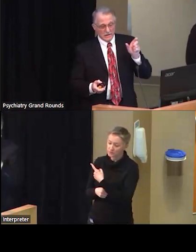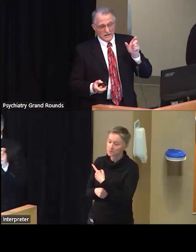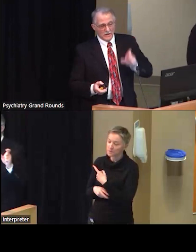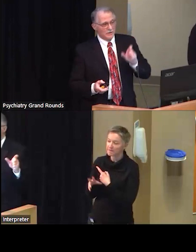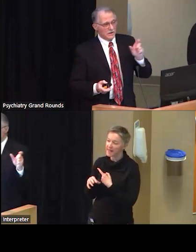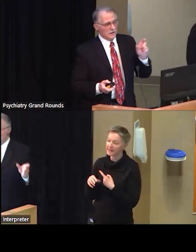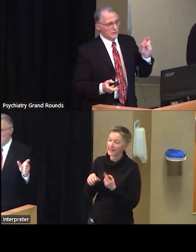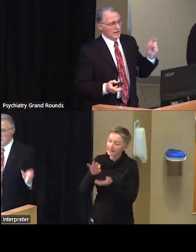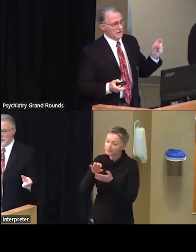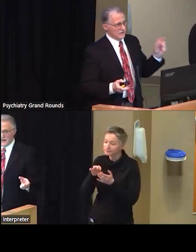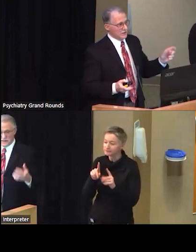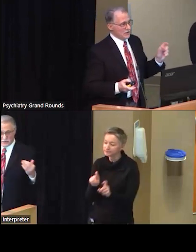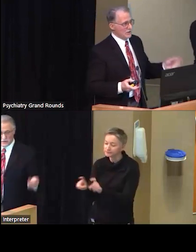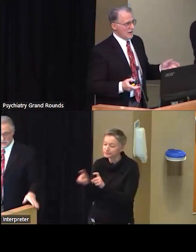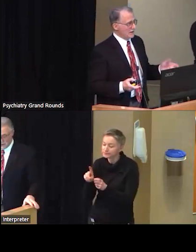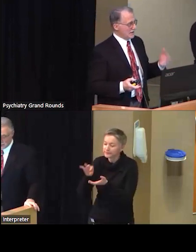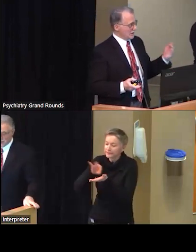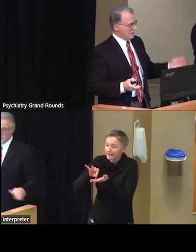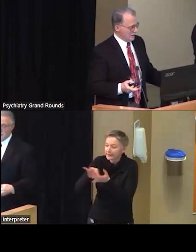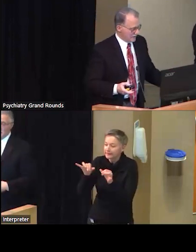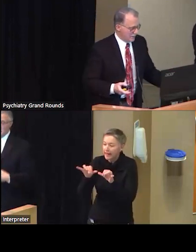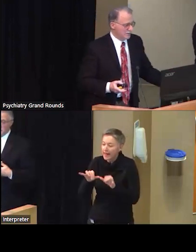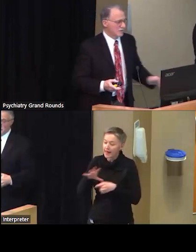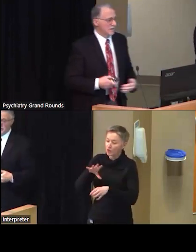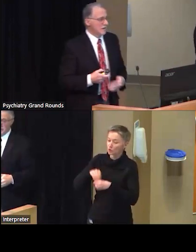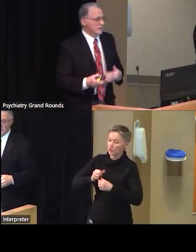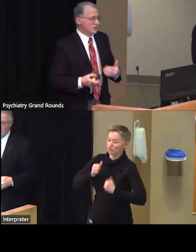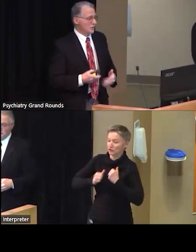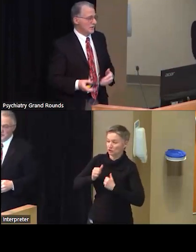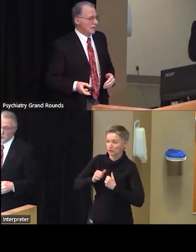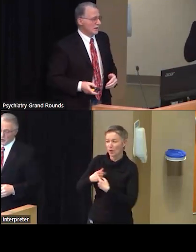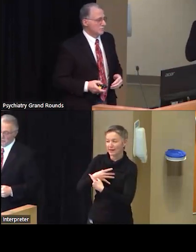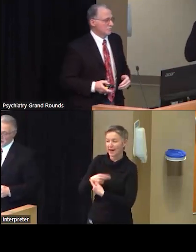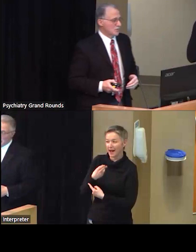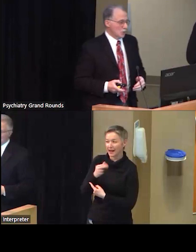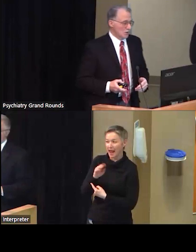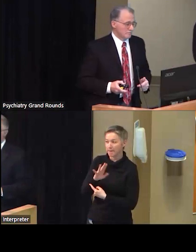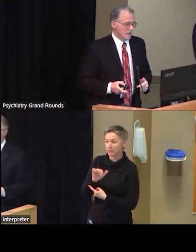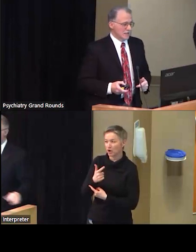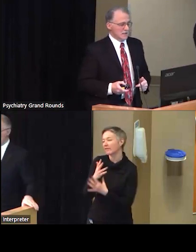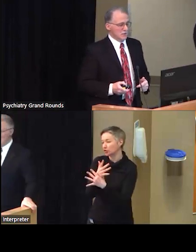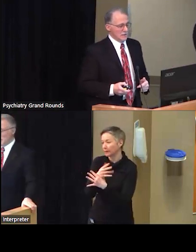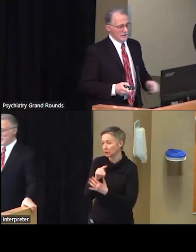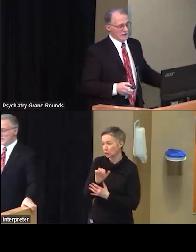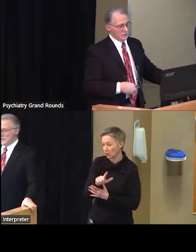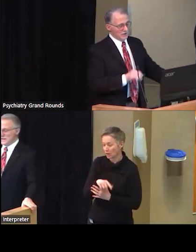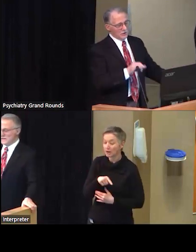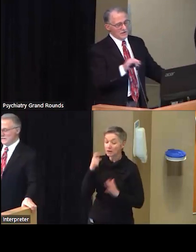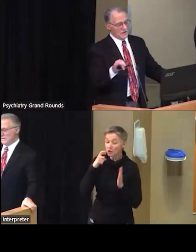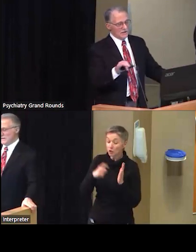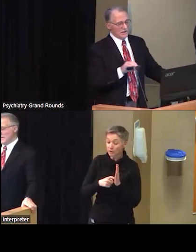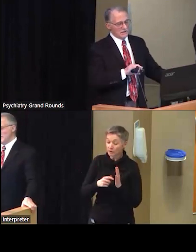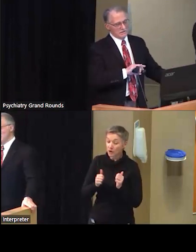that's other burnout inventories do not. That's what I really liked about this German tool. So what they picked up